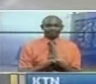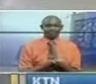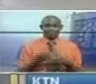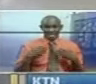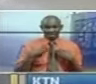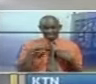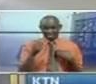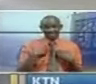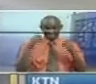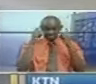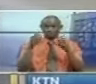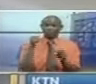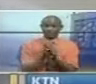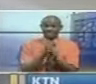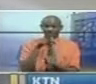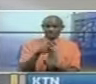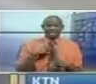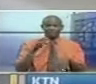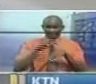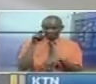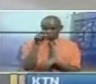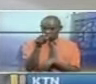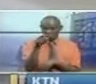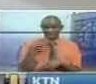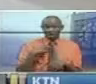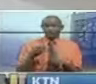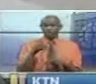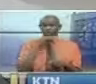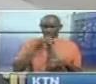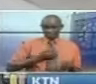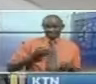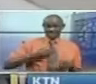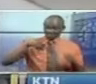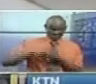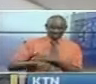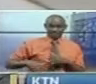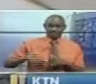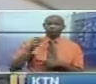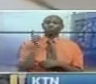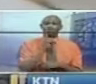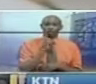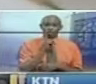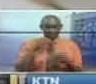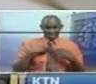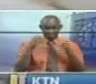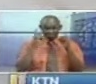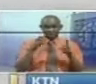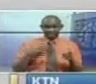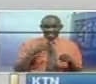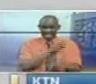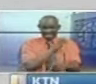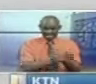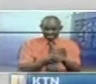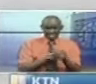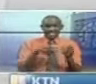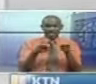Why, there was yet another decision that was made today that will affect you. Now, consumers will be forced to dig deeper from tomorrow following the decision by the Energy